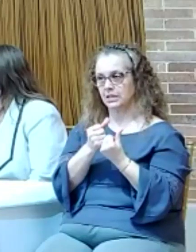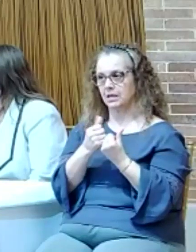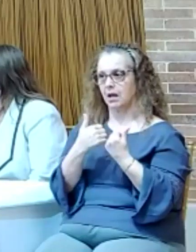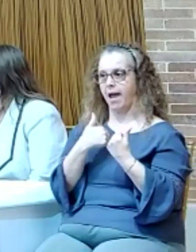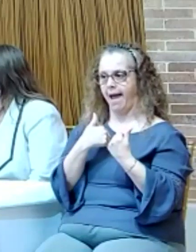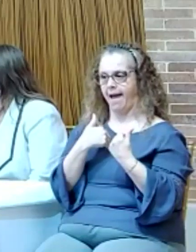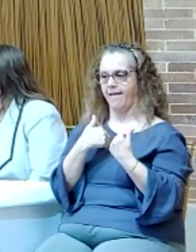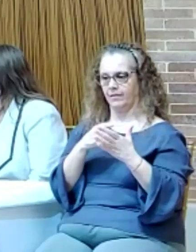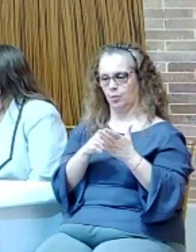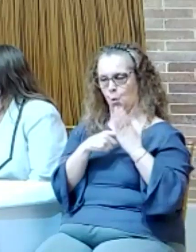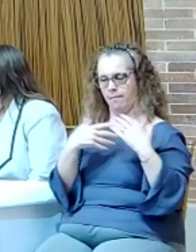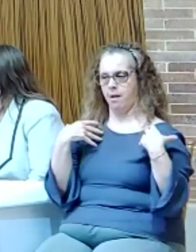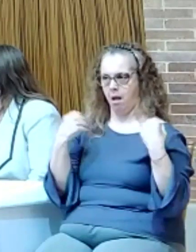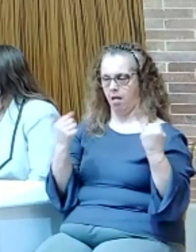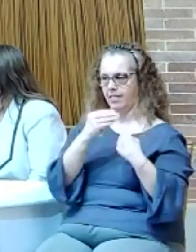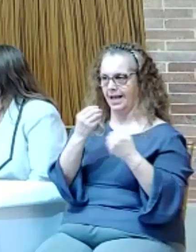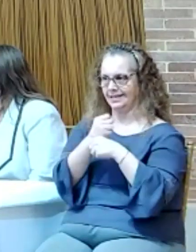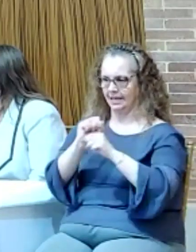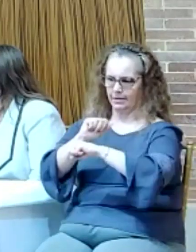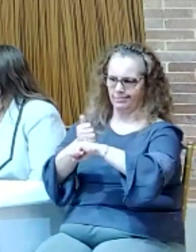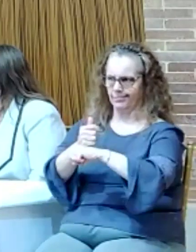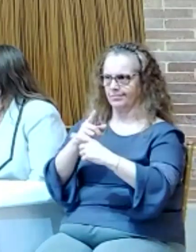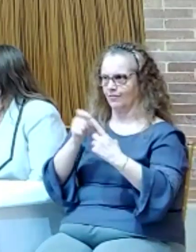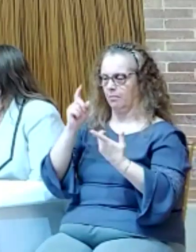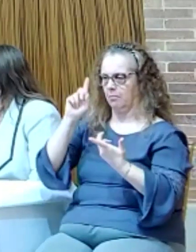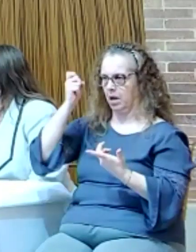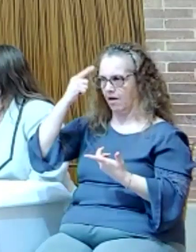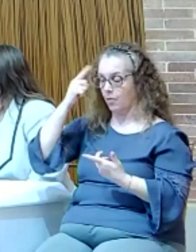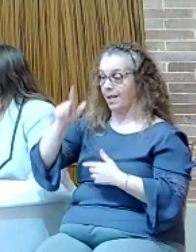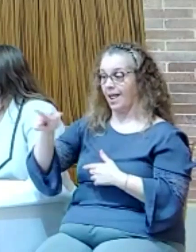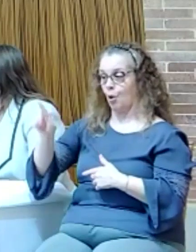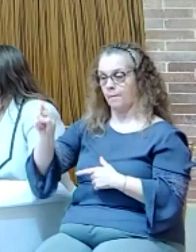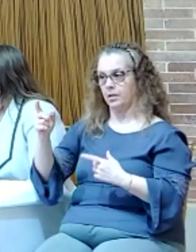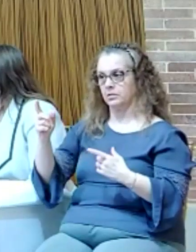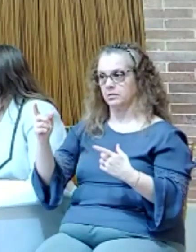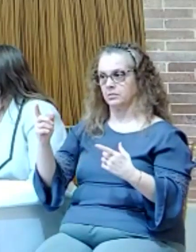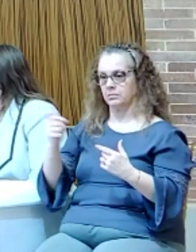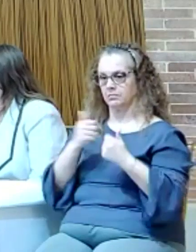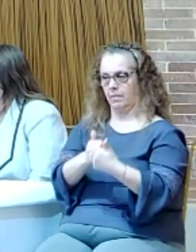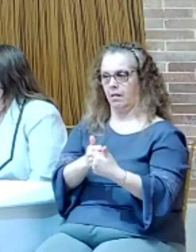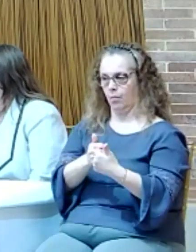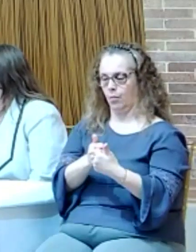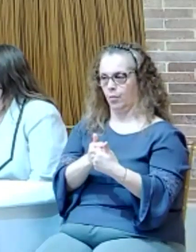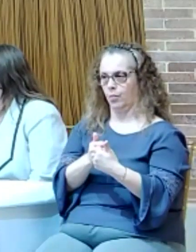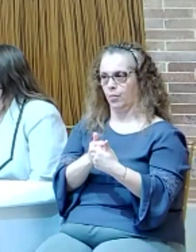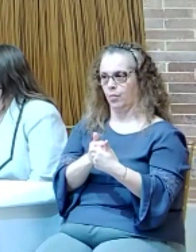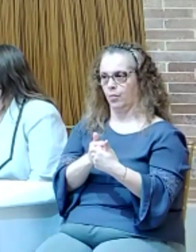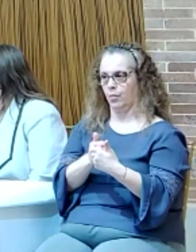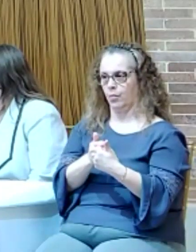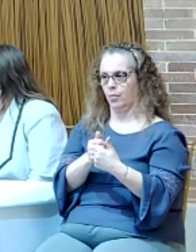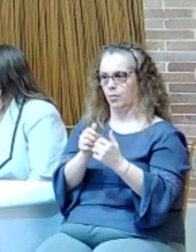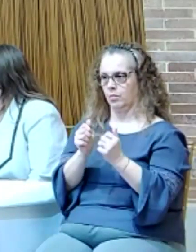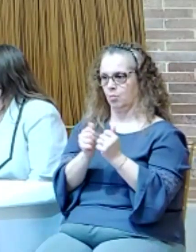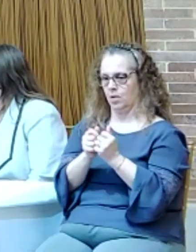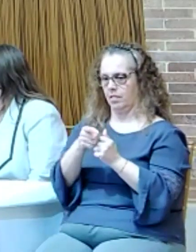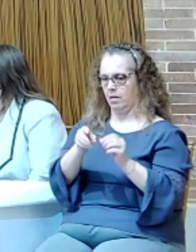requirements that are set by the federal governments which landlords have to meet in terms of um the conditions of the